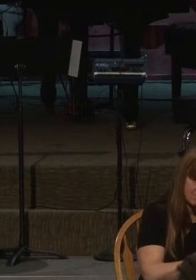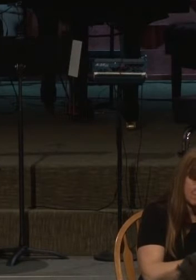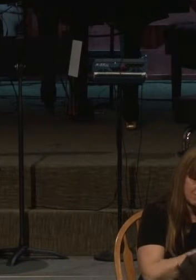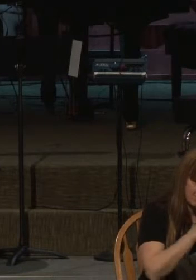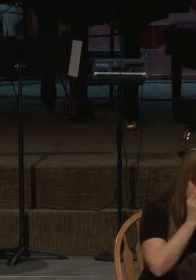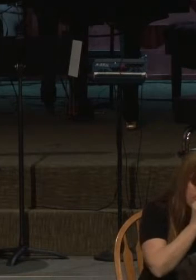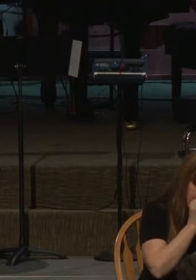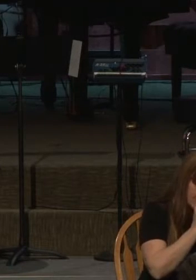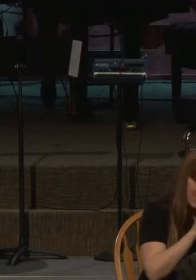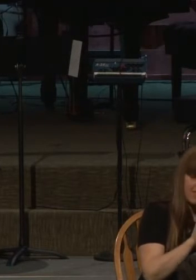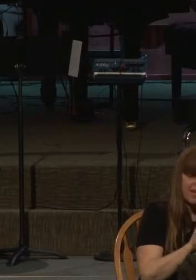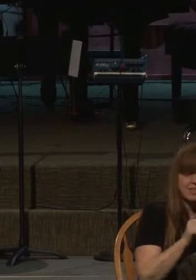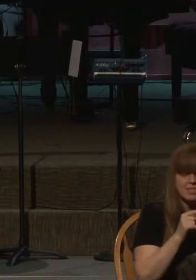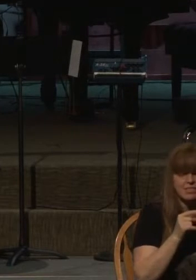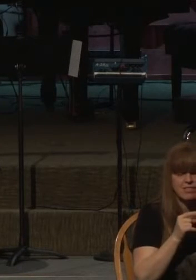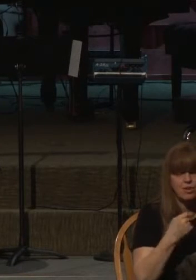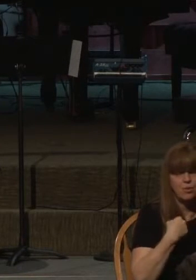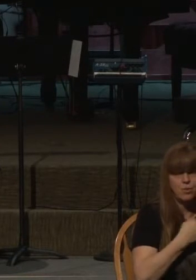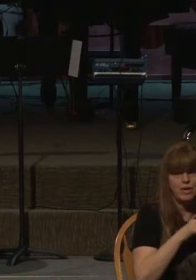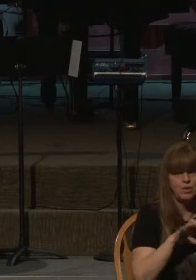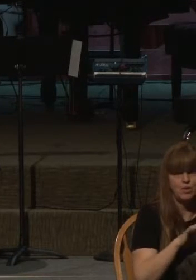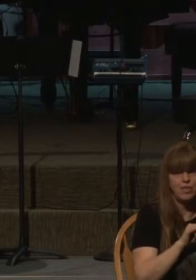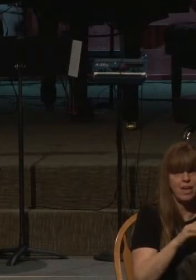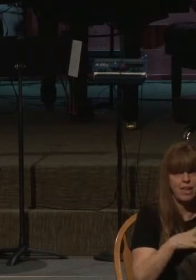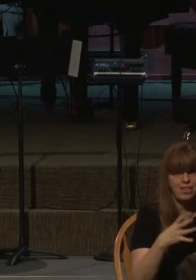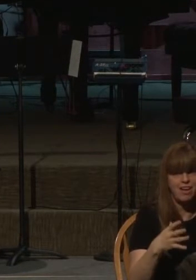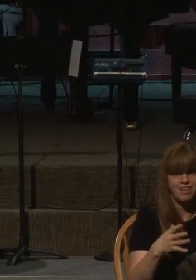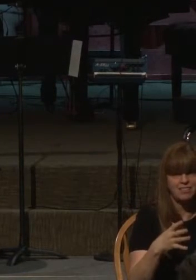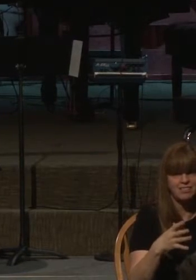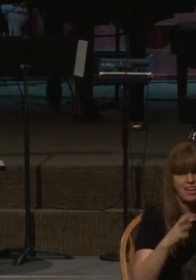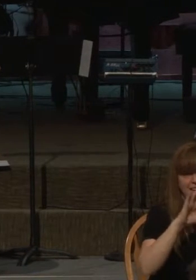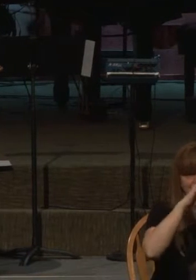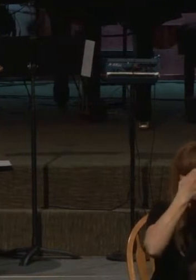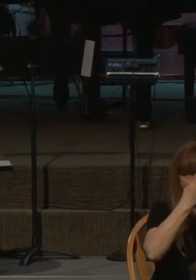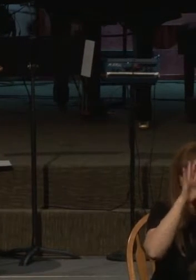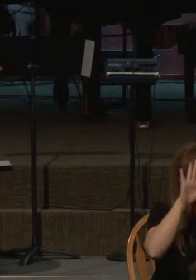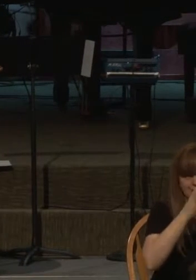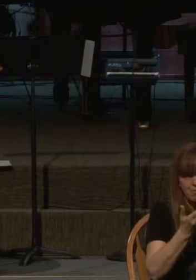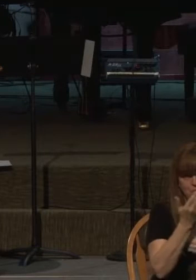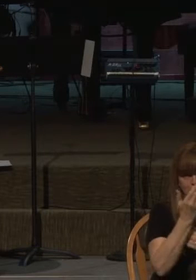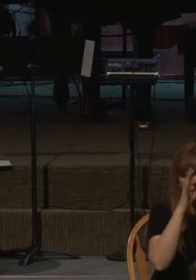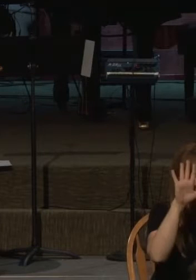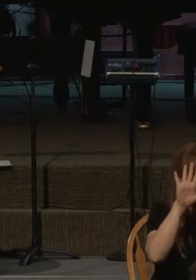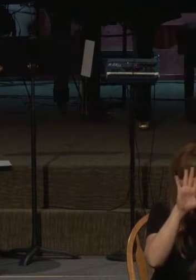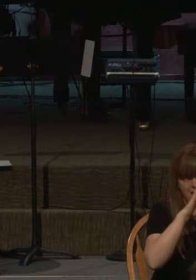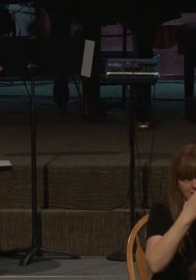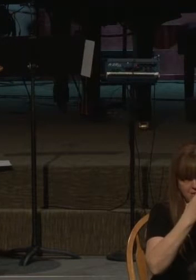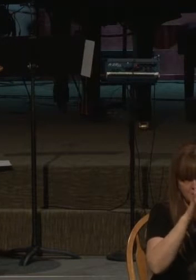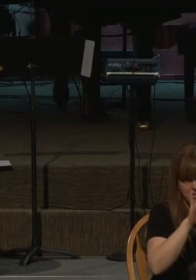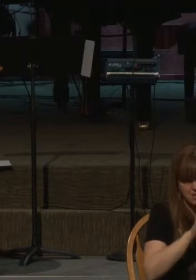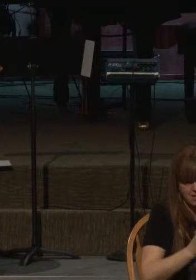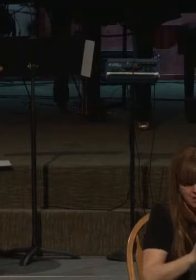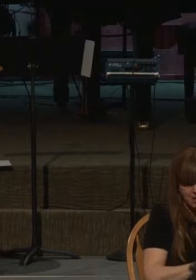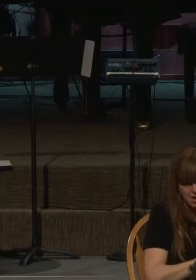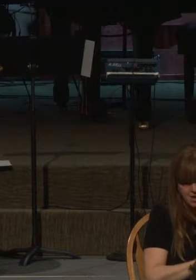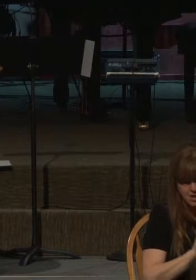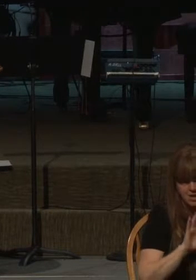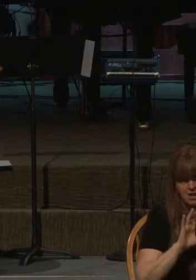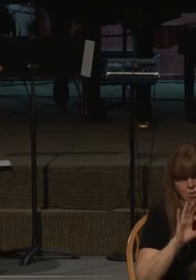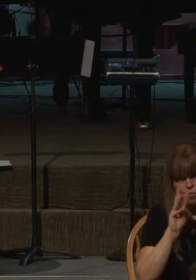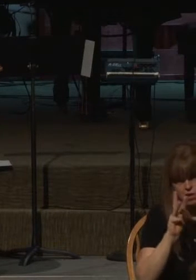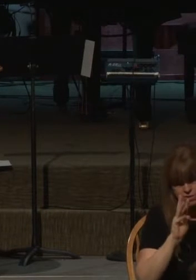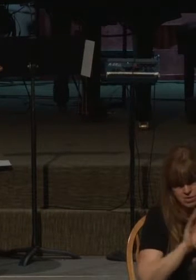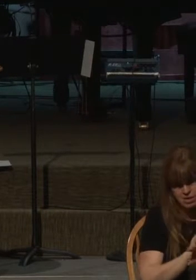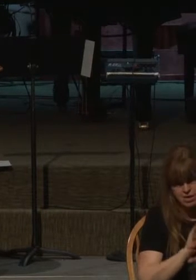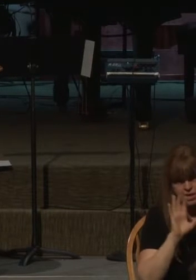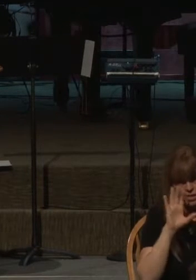That's what we're accustomed to, isn't it? Classes on Sunday morning, classes on Sunday night, classes on Wednesday night, classes, classes, classes.